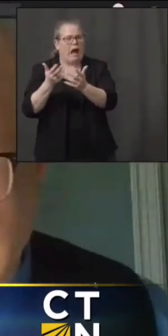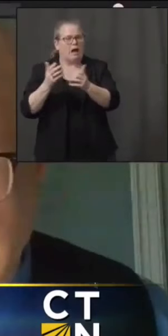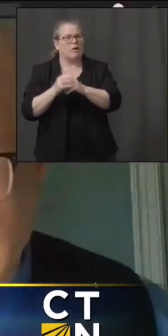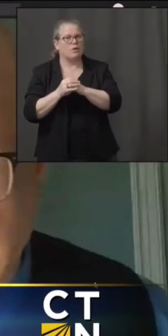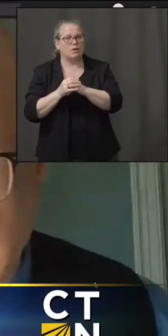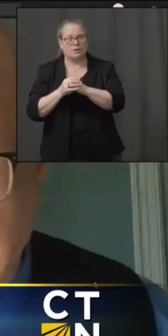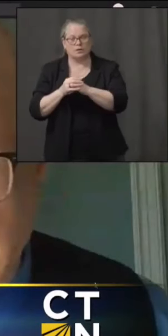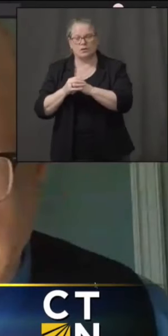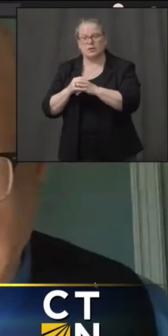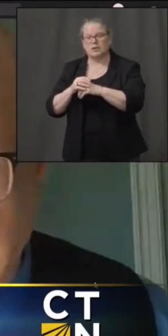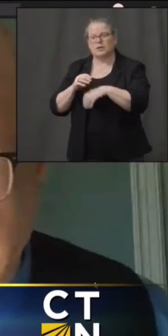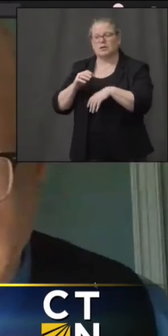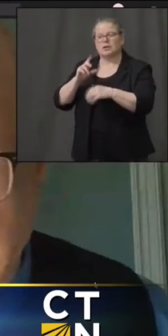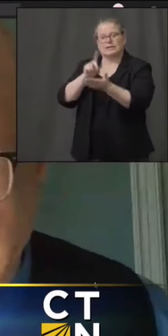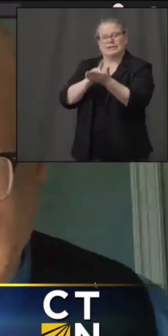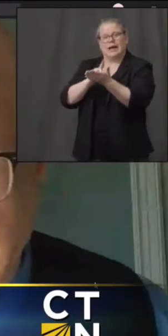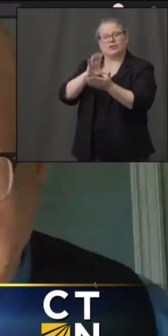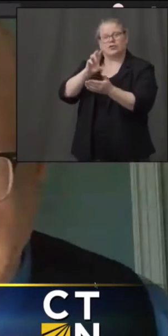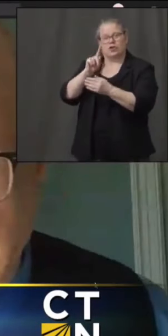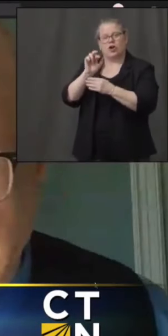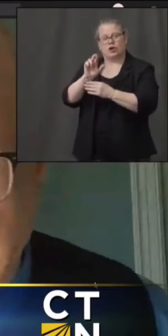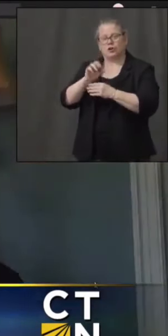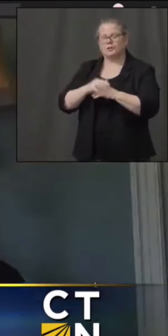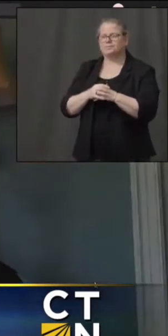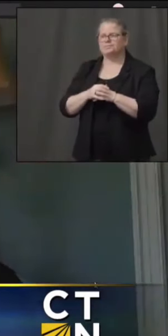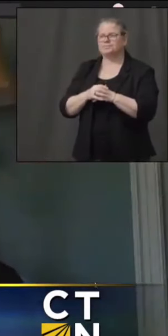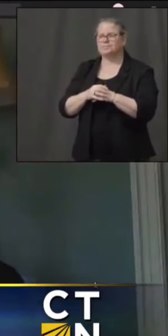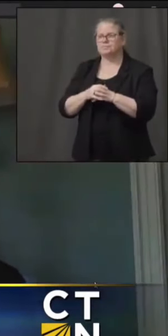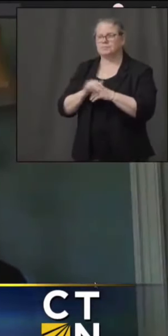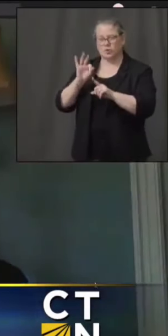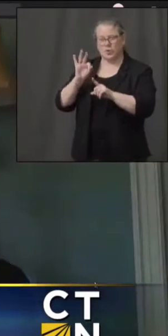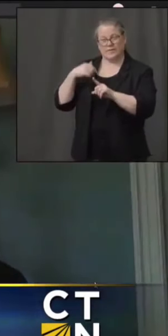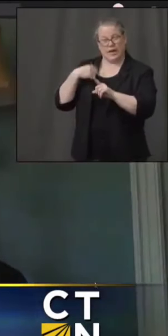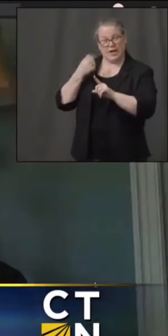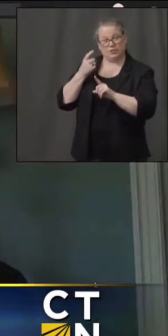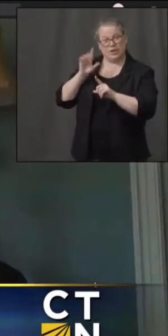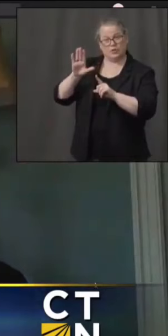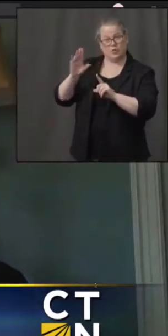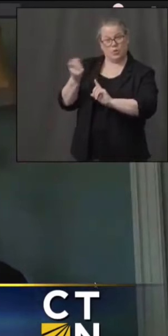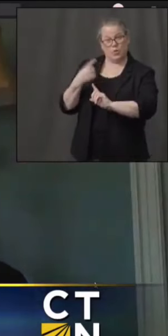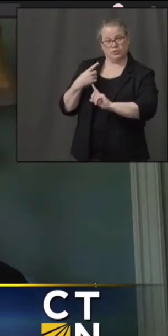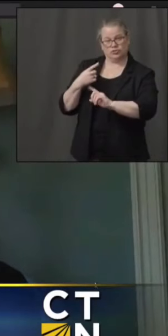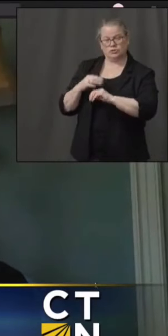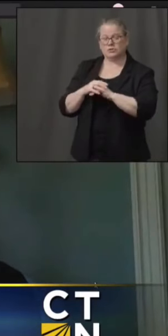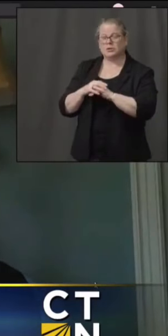a lot of discussion among states and other public health professionals about